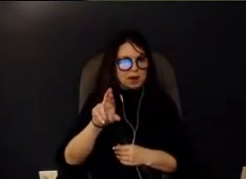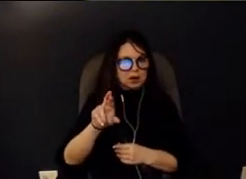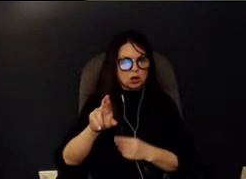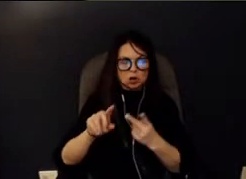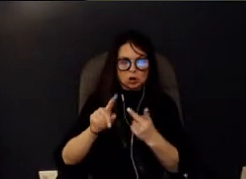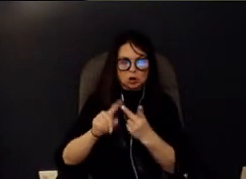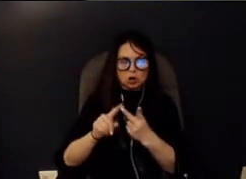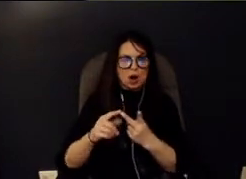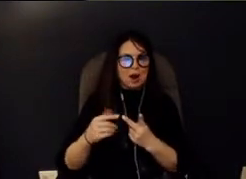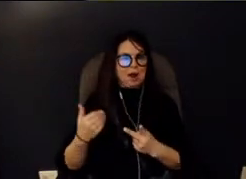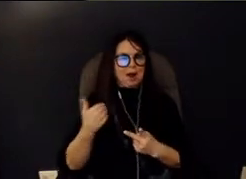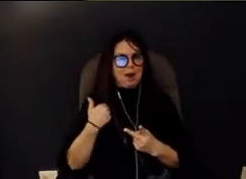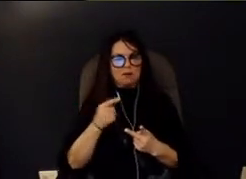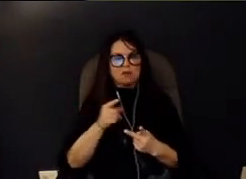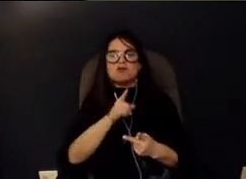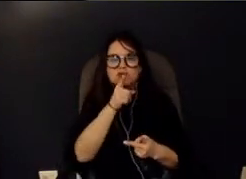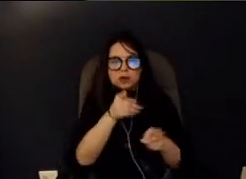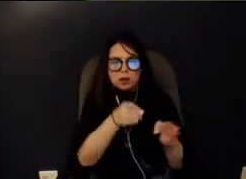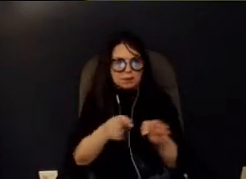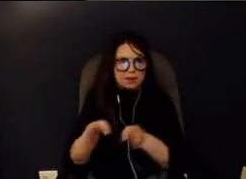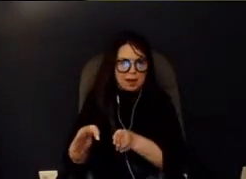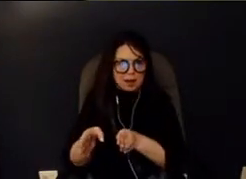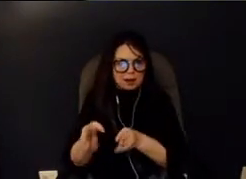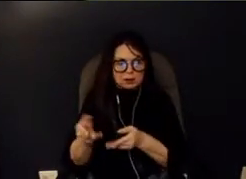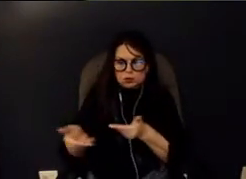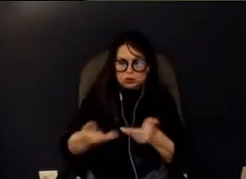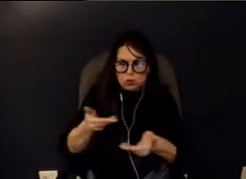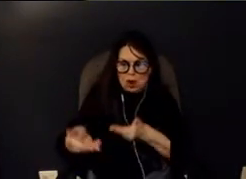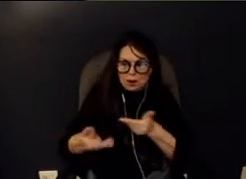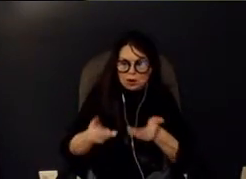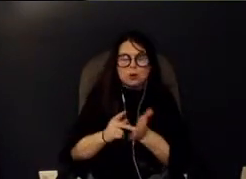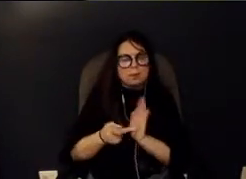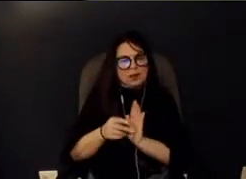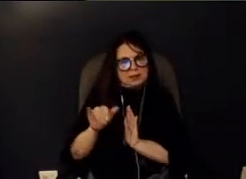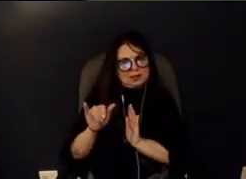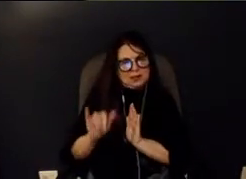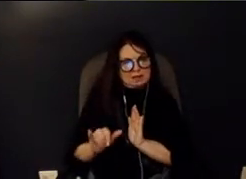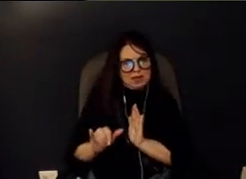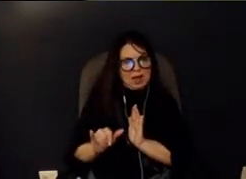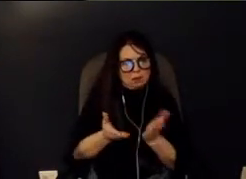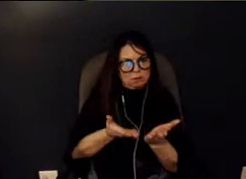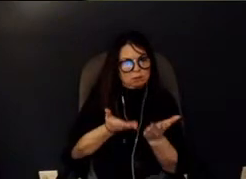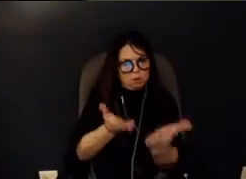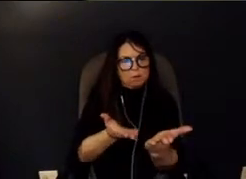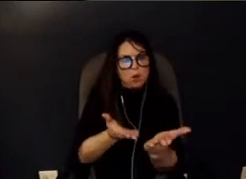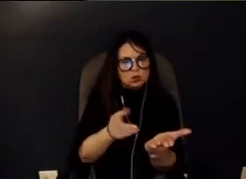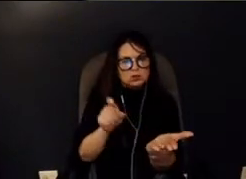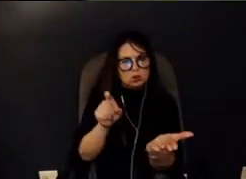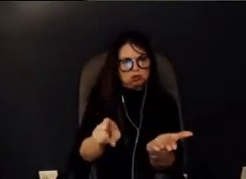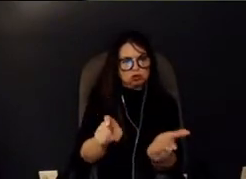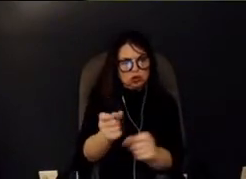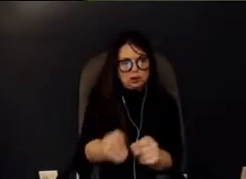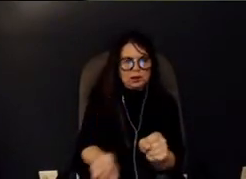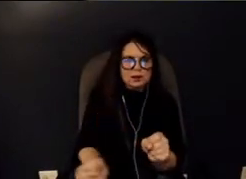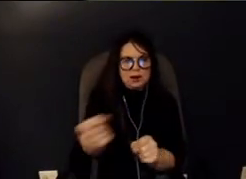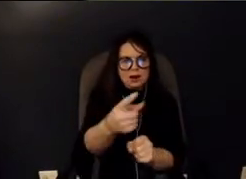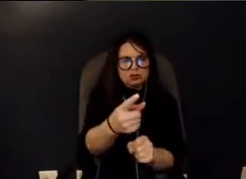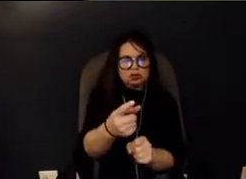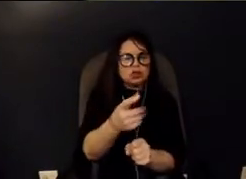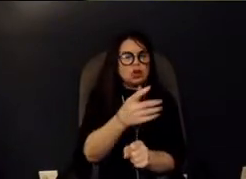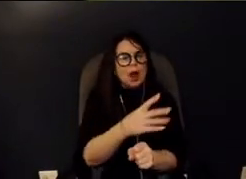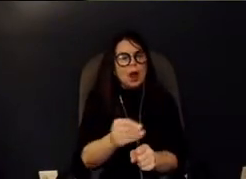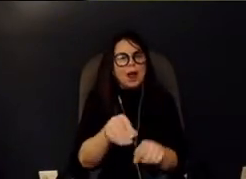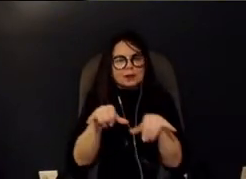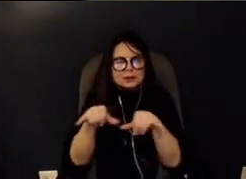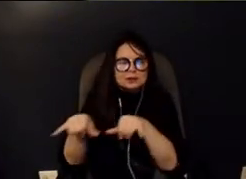2022, that proposal should be brought forward next year, along and on equal footing with every other proposal for city